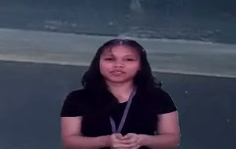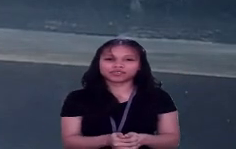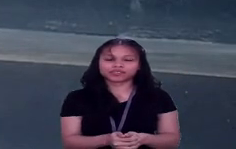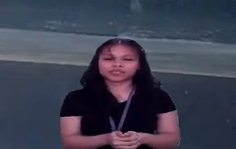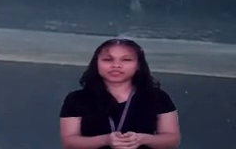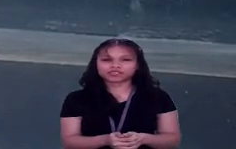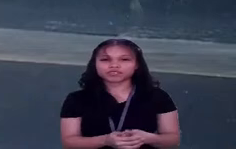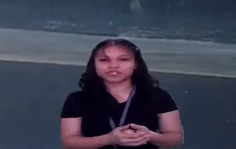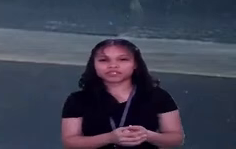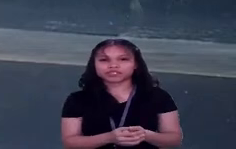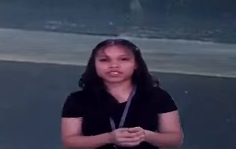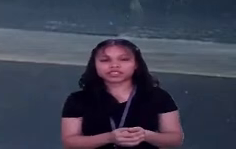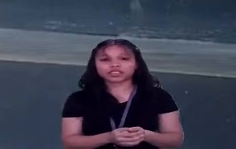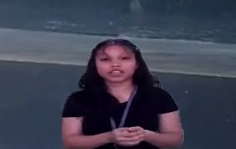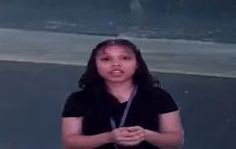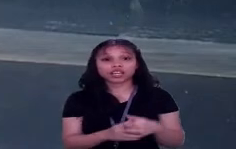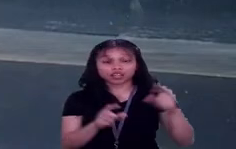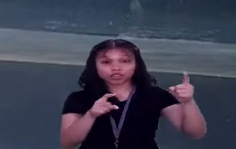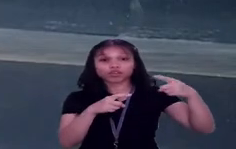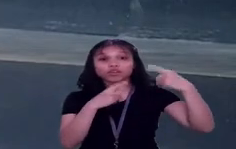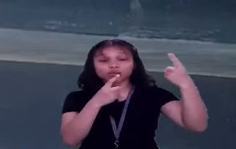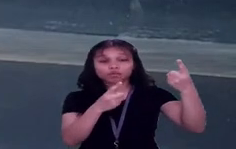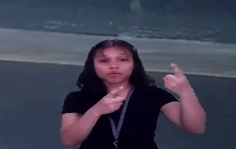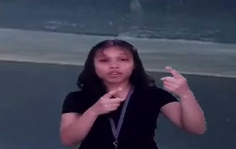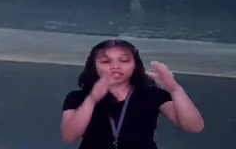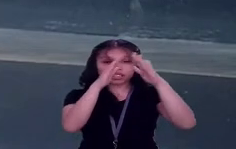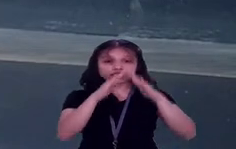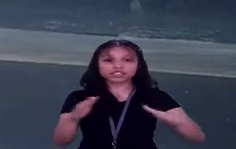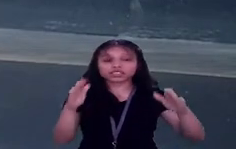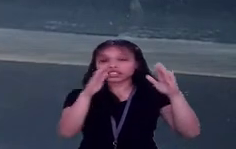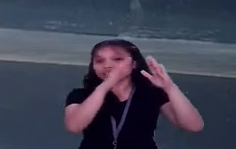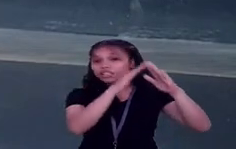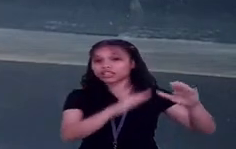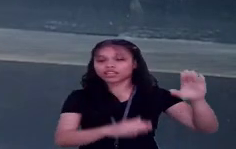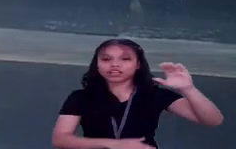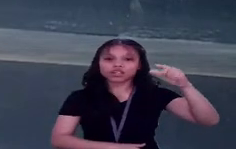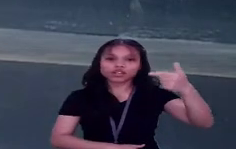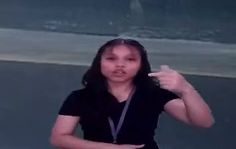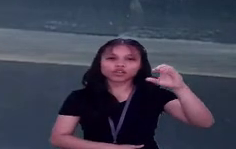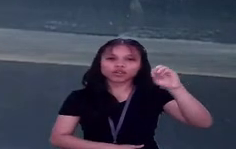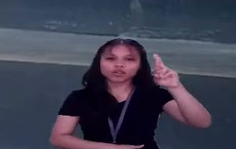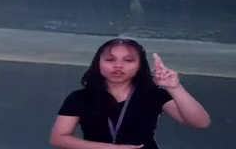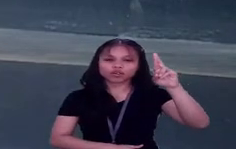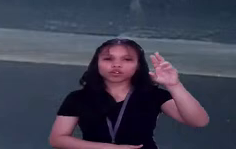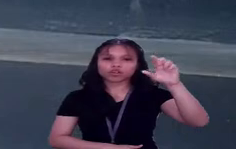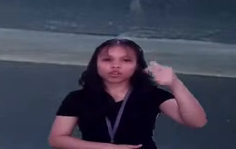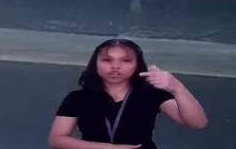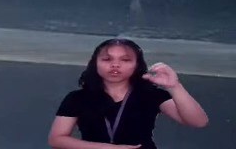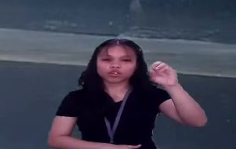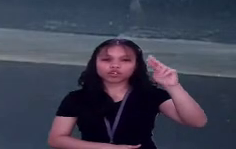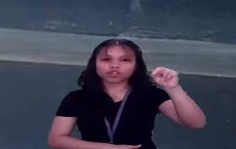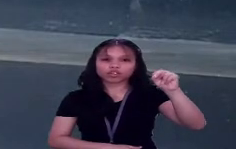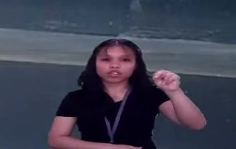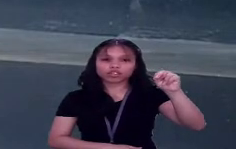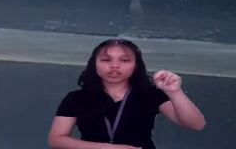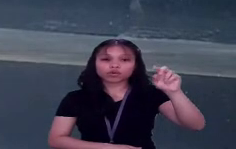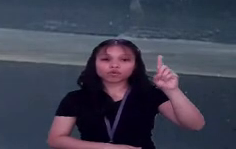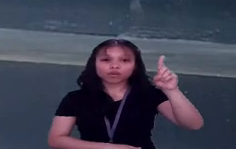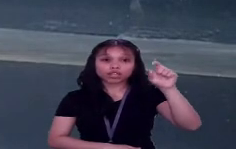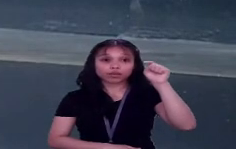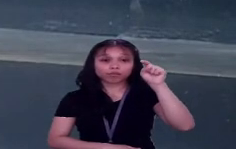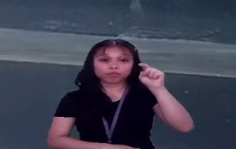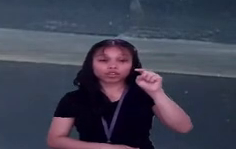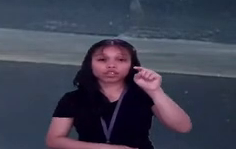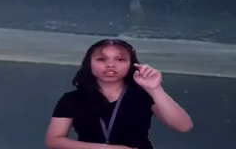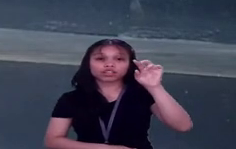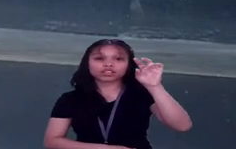kaming Indianin. No? I'm going to the city of Gurgaon. It's just a city, but it's 1.8 billion people.